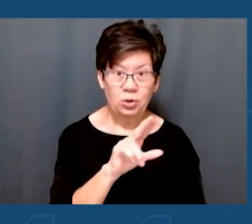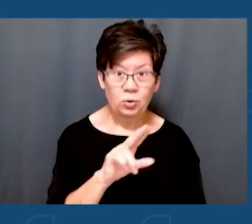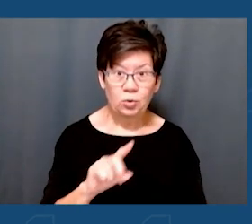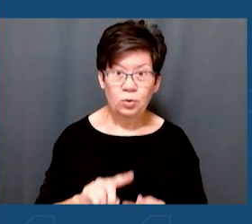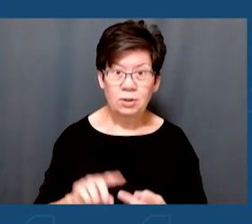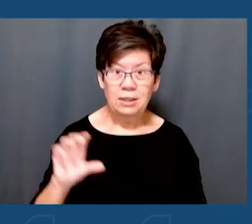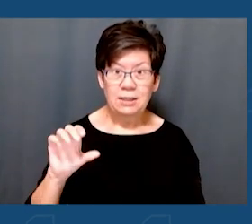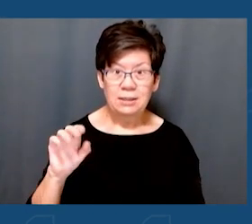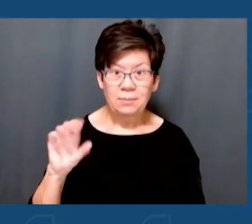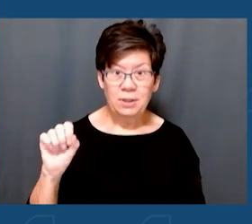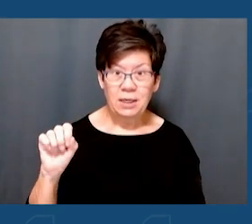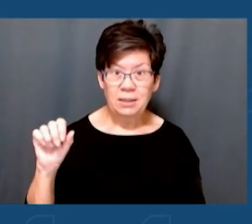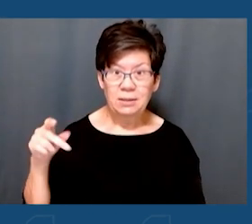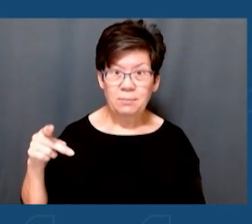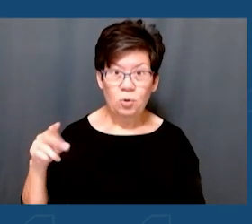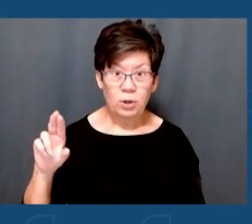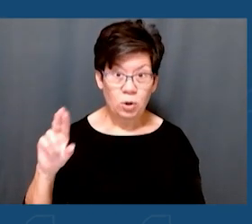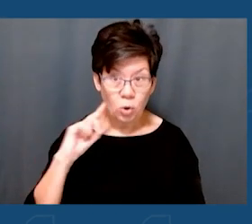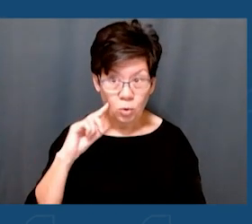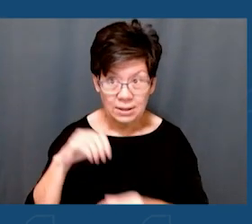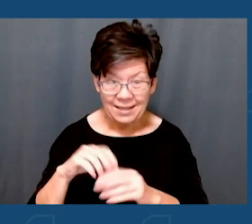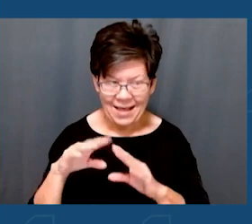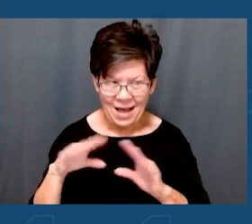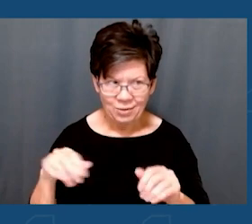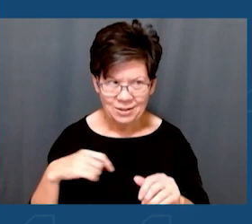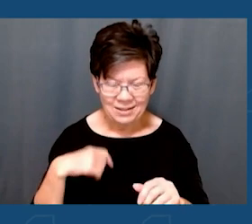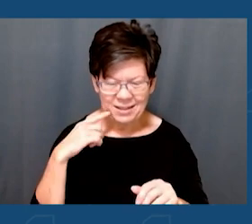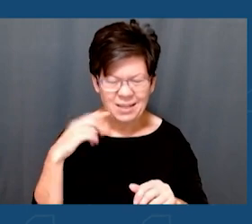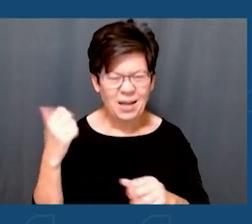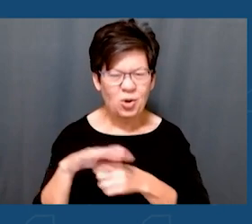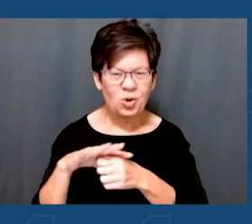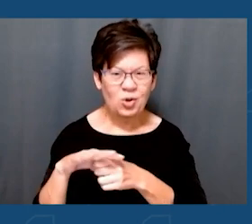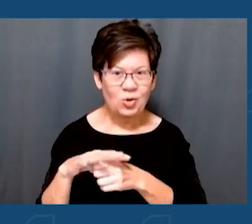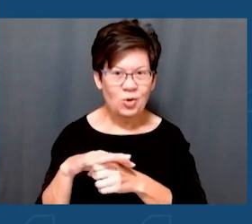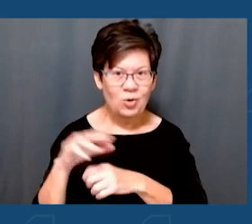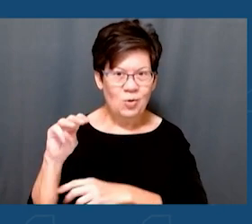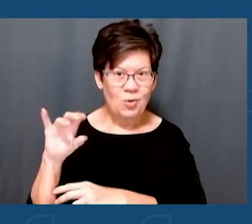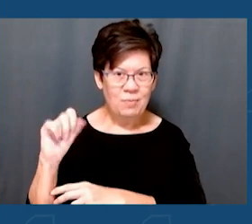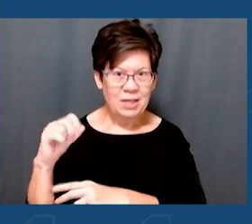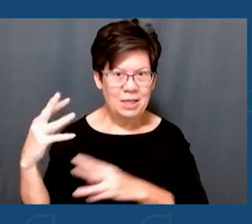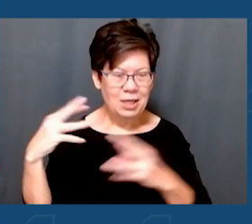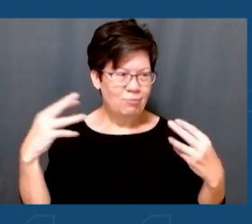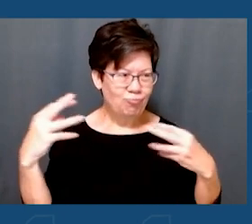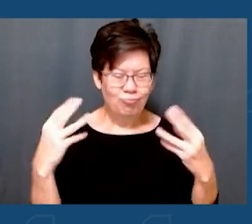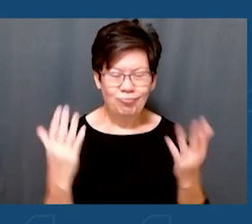Puerto Rico, I believe, is in the house, and all local media. Thank you very much.